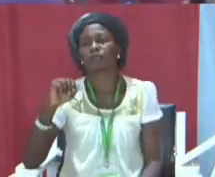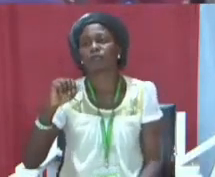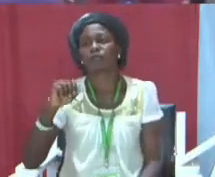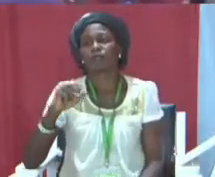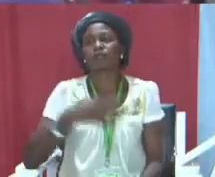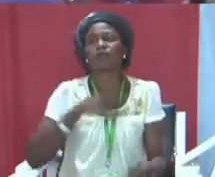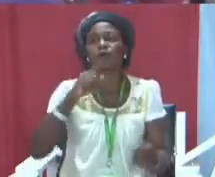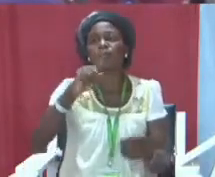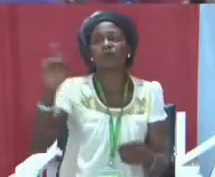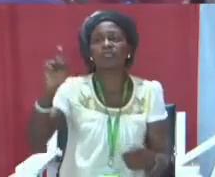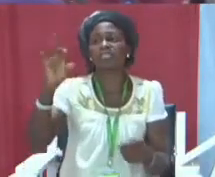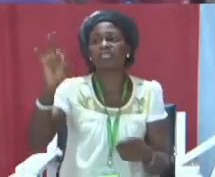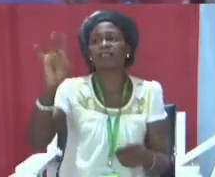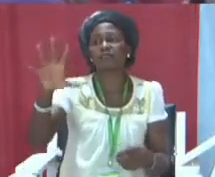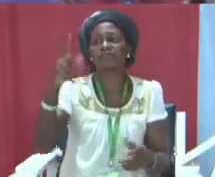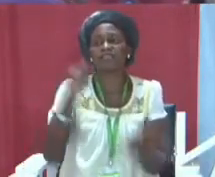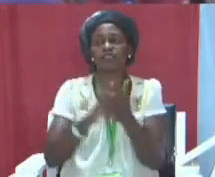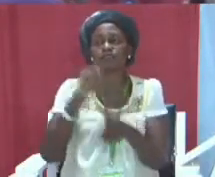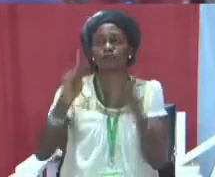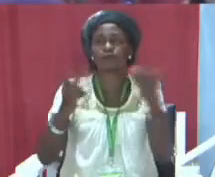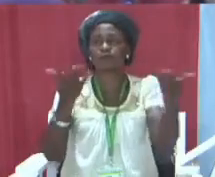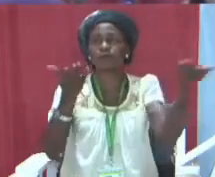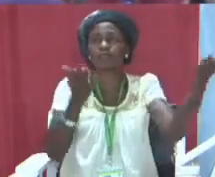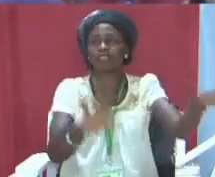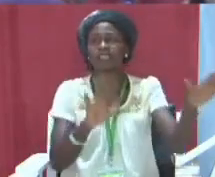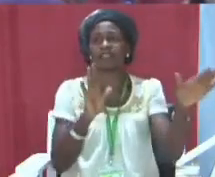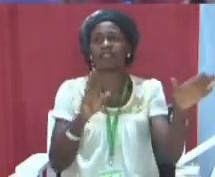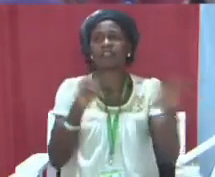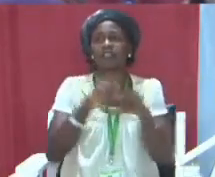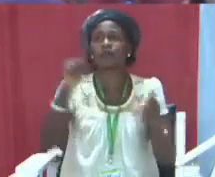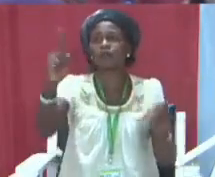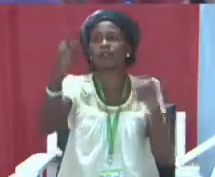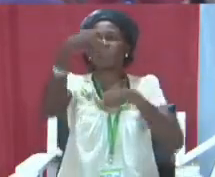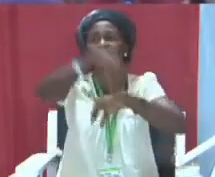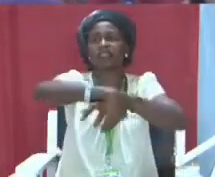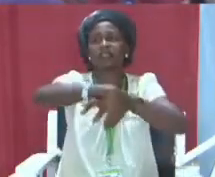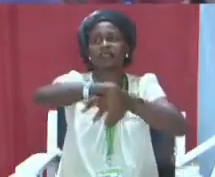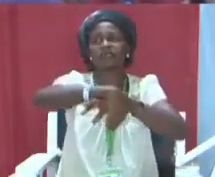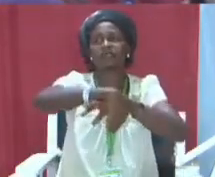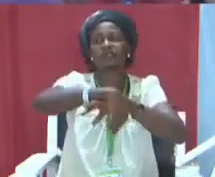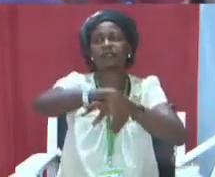And 185,000 people died in one night.